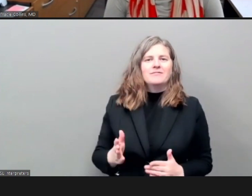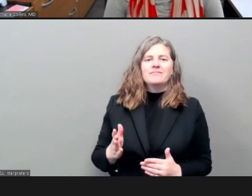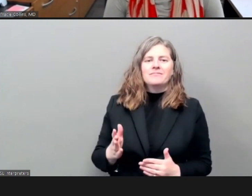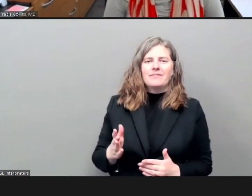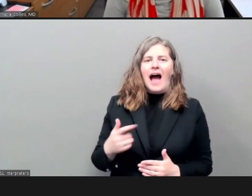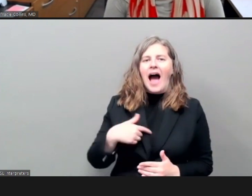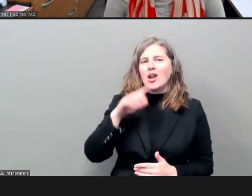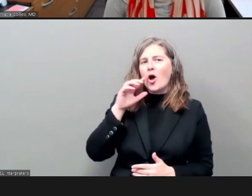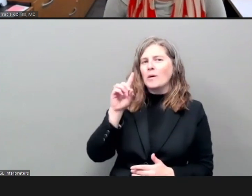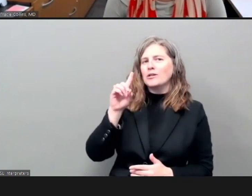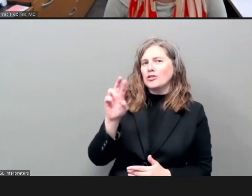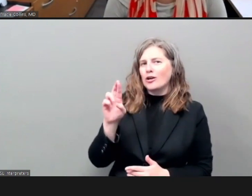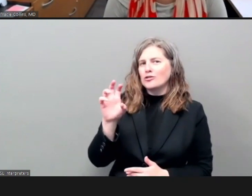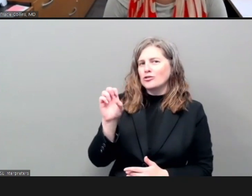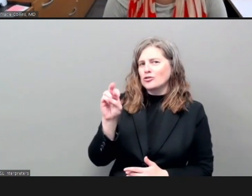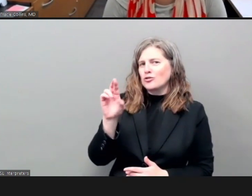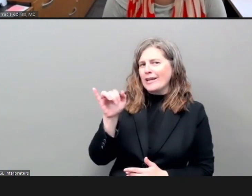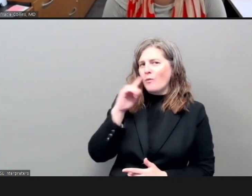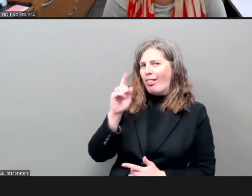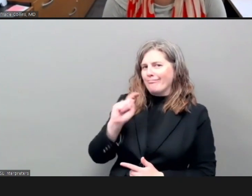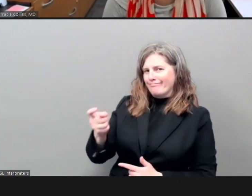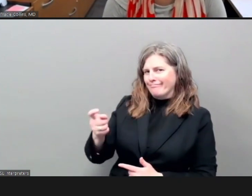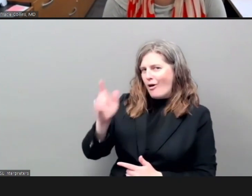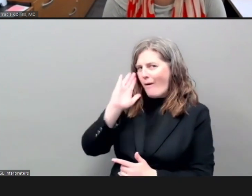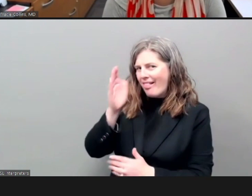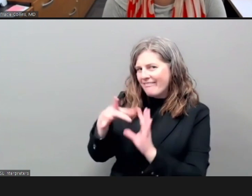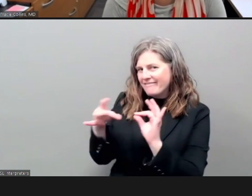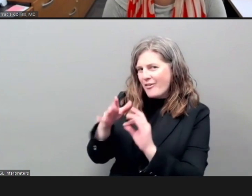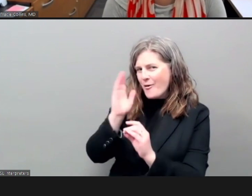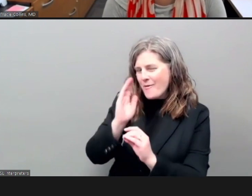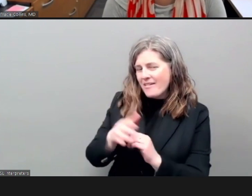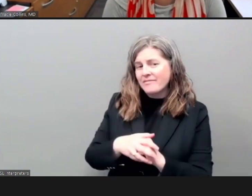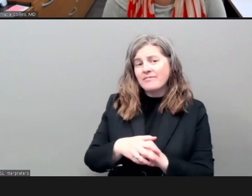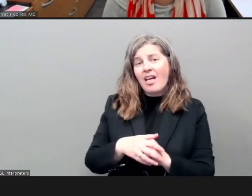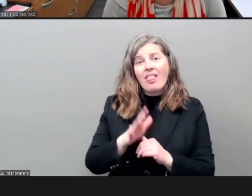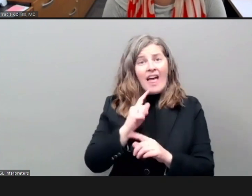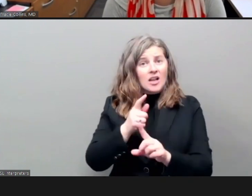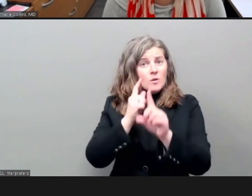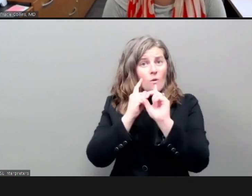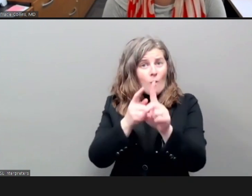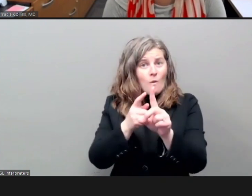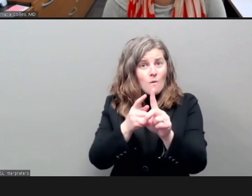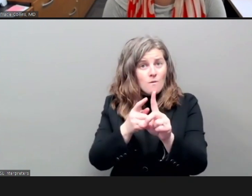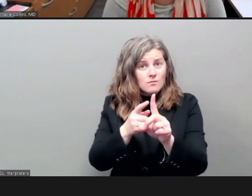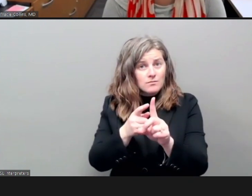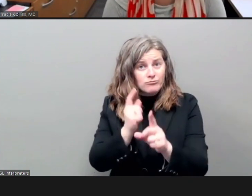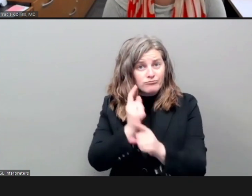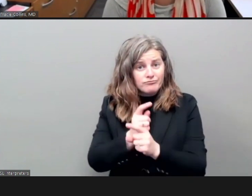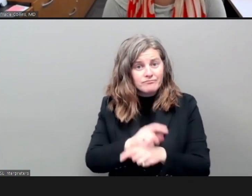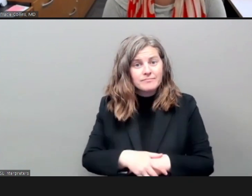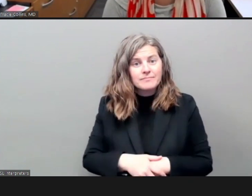quick to raise his hand. That is the goal, right? To